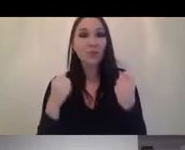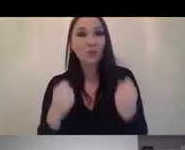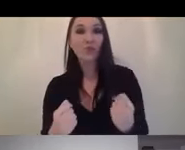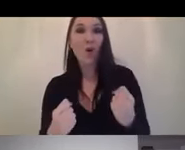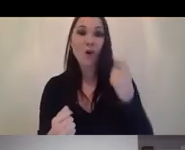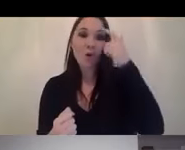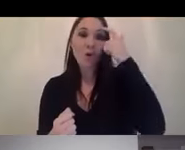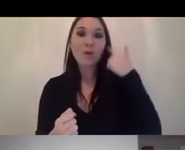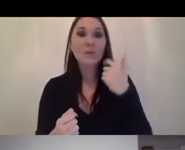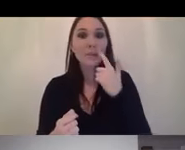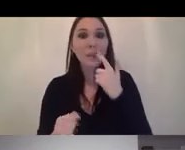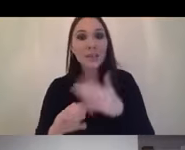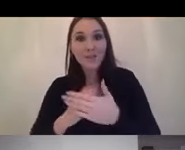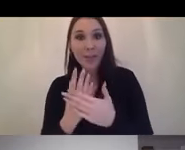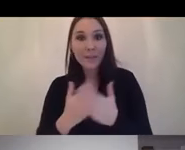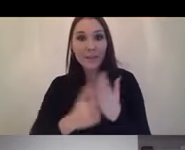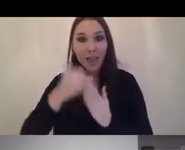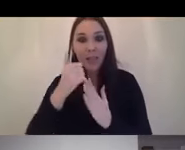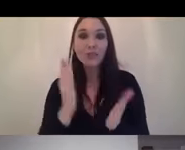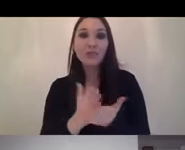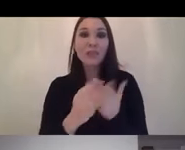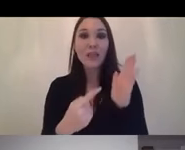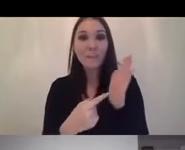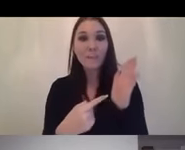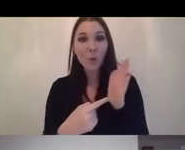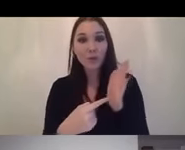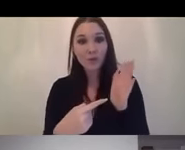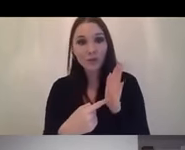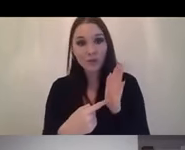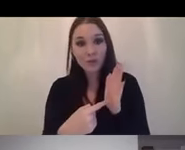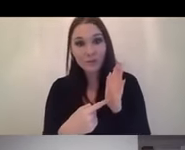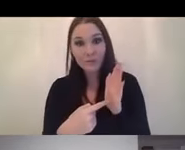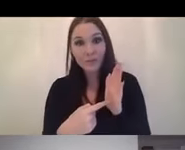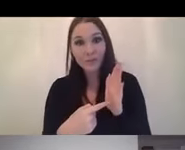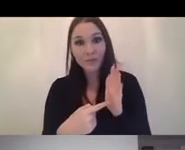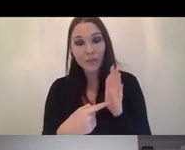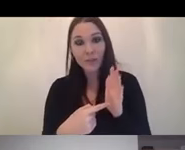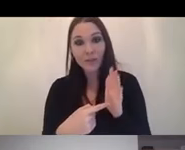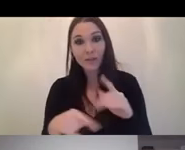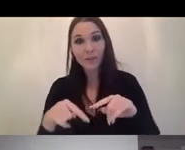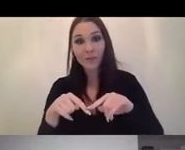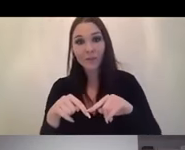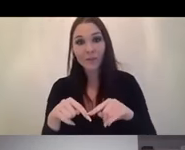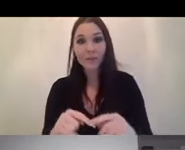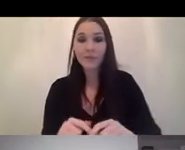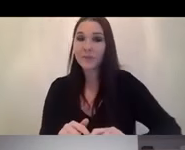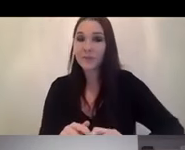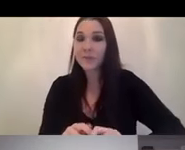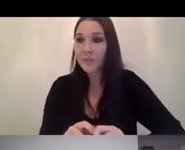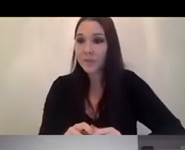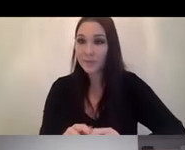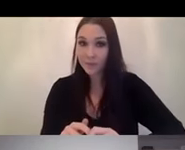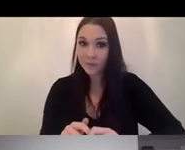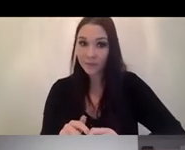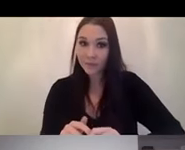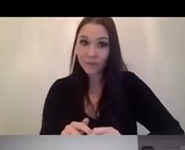software development skills are really important, and not for us C++. So this is